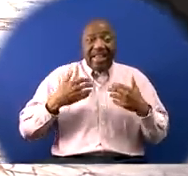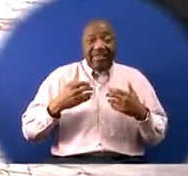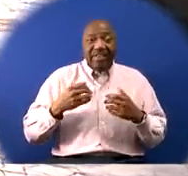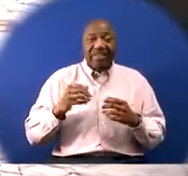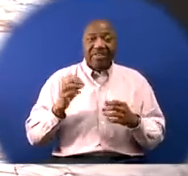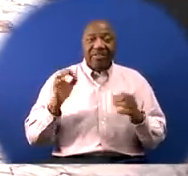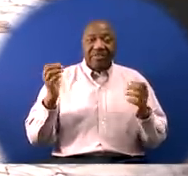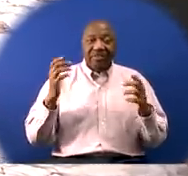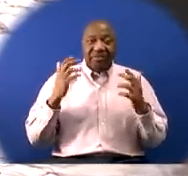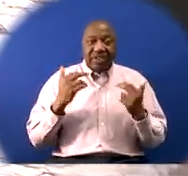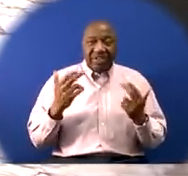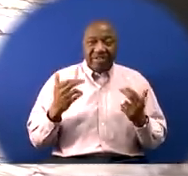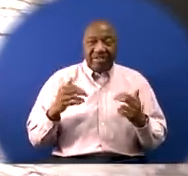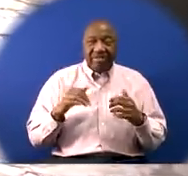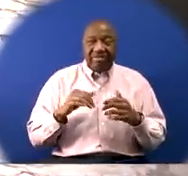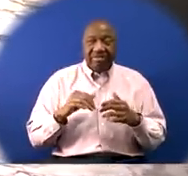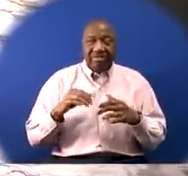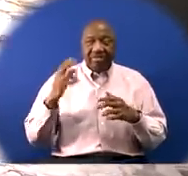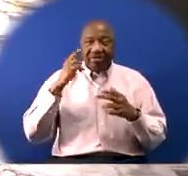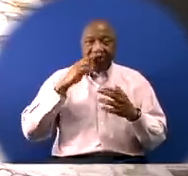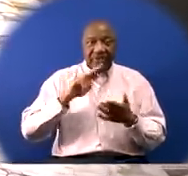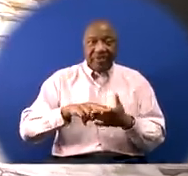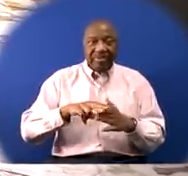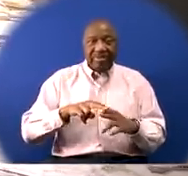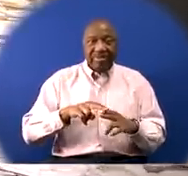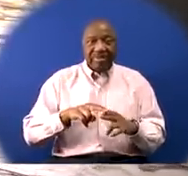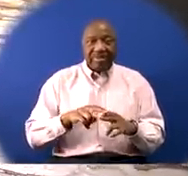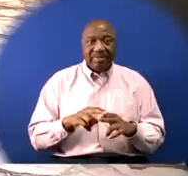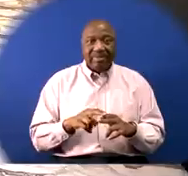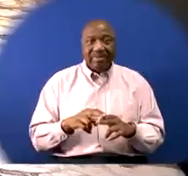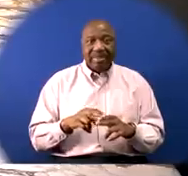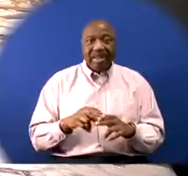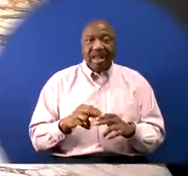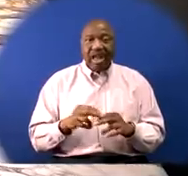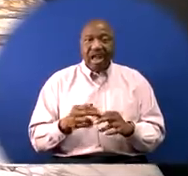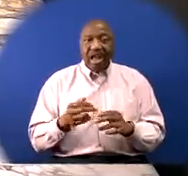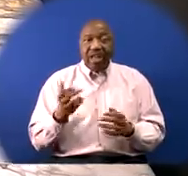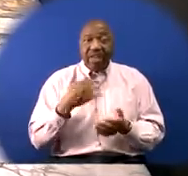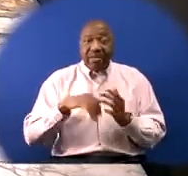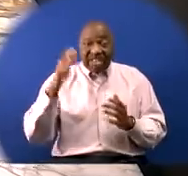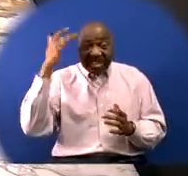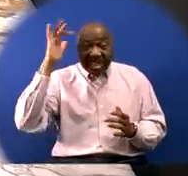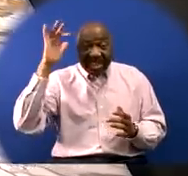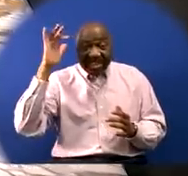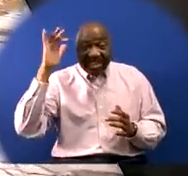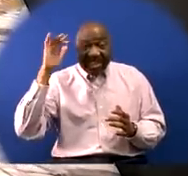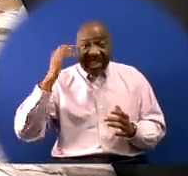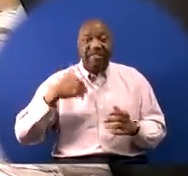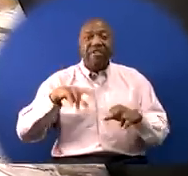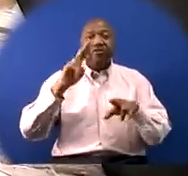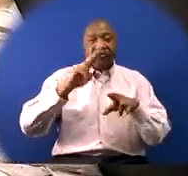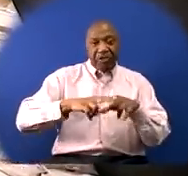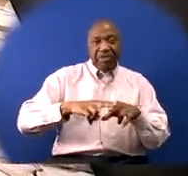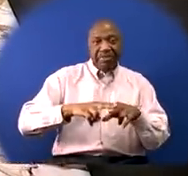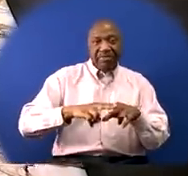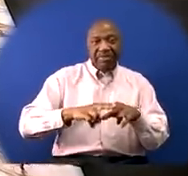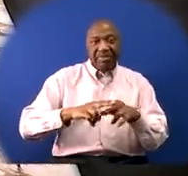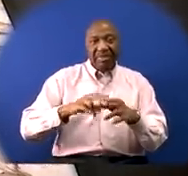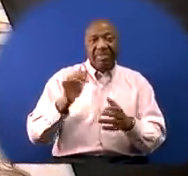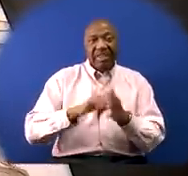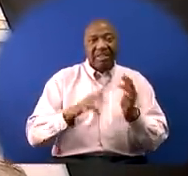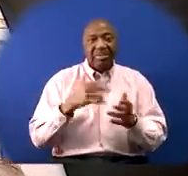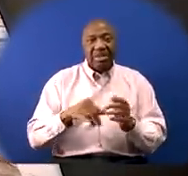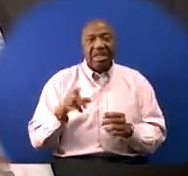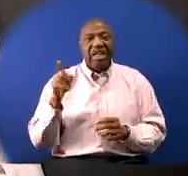through the preaching of Pastor Terry Keith Anderson? That was intelligence having fun. He just had a good